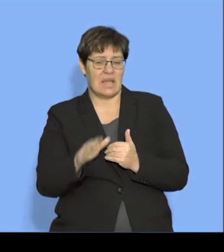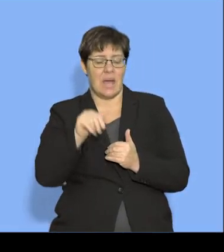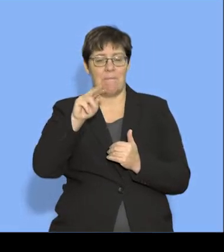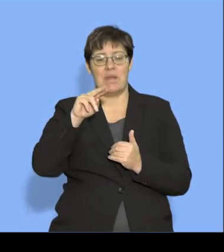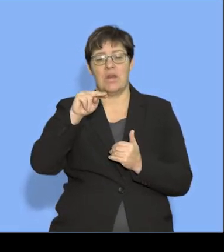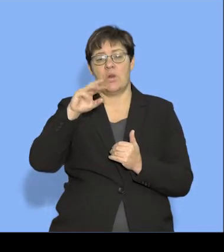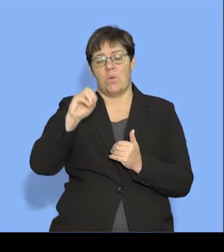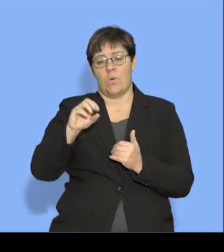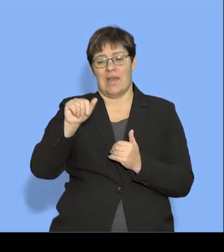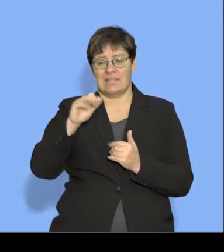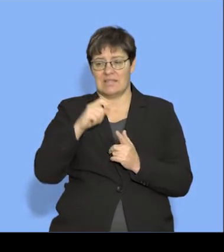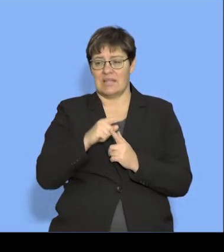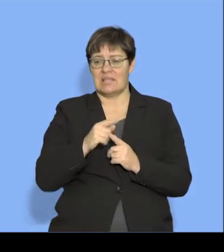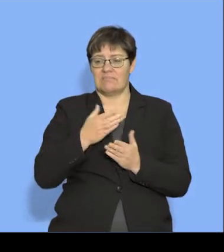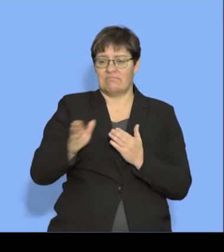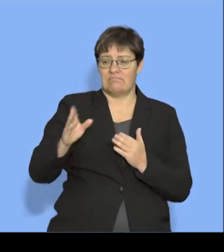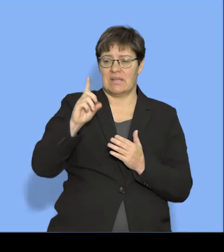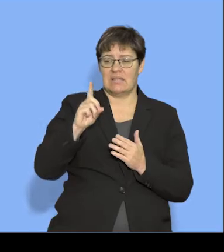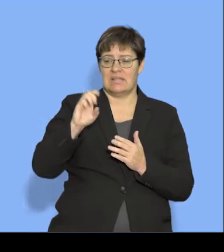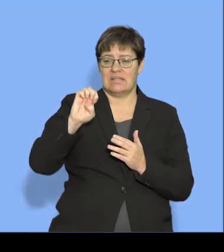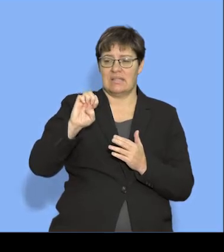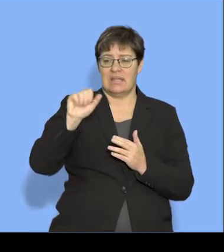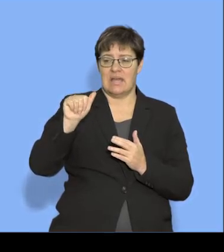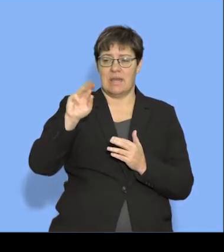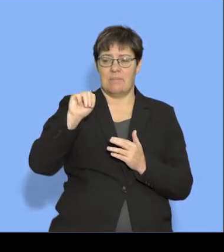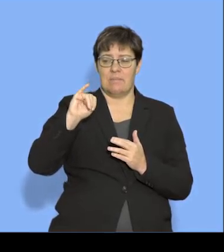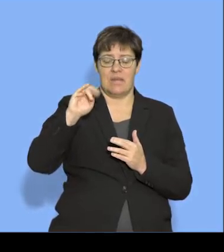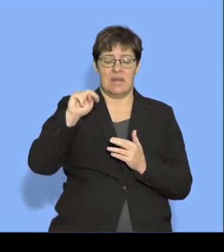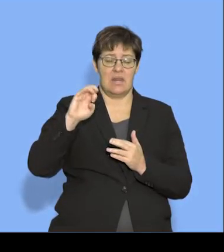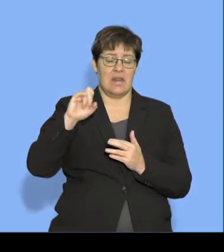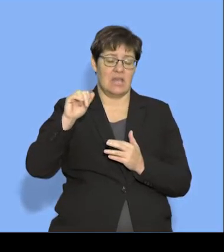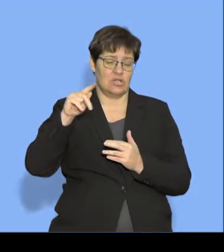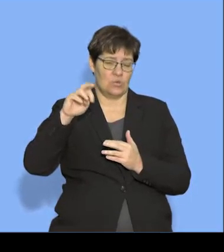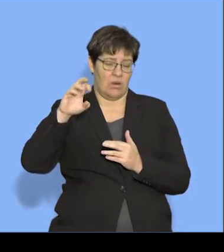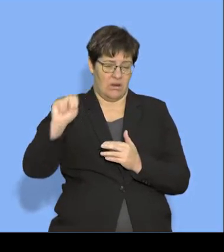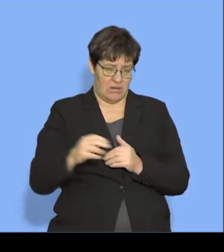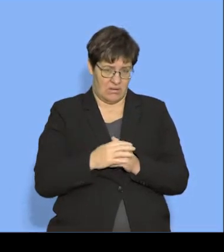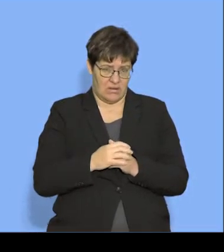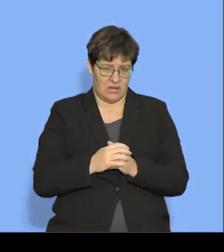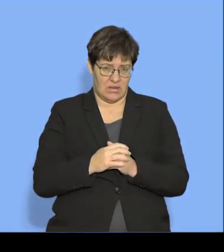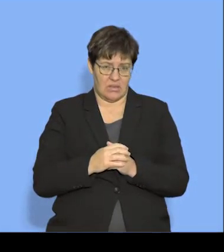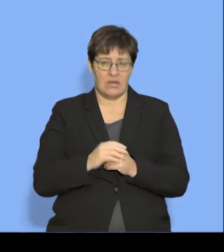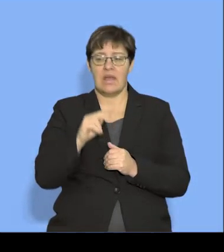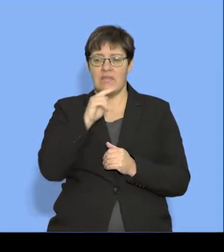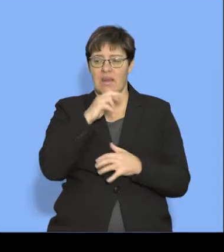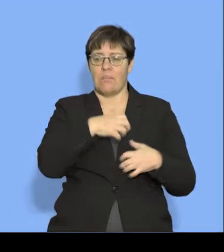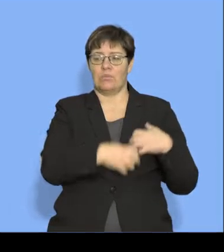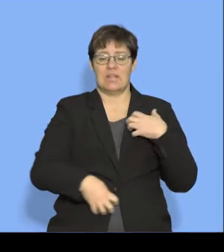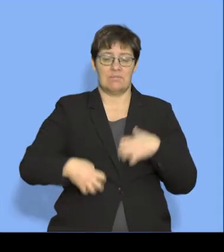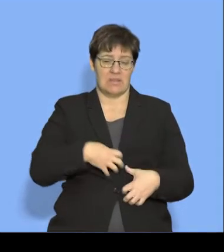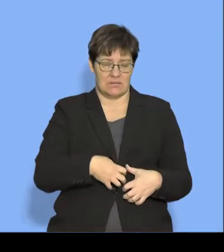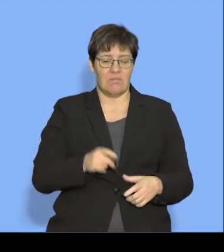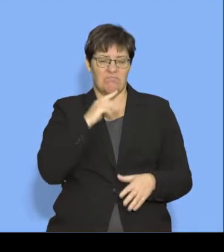deamination, and then finally, all of this is important for the chemical processes in the body, which is called